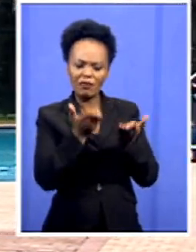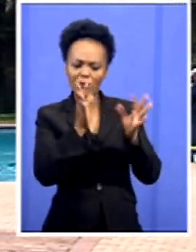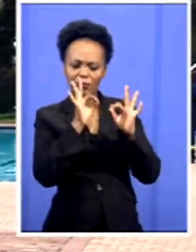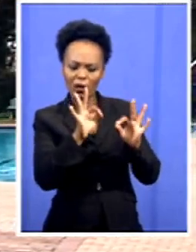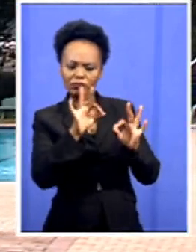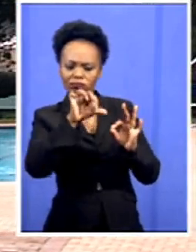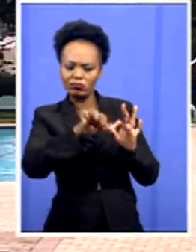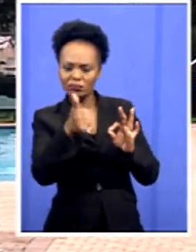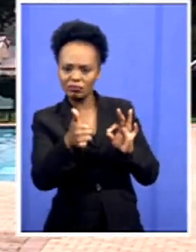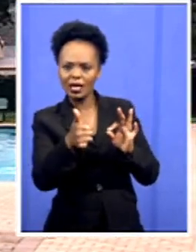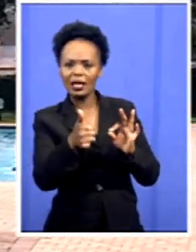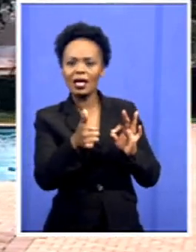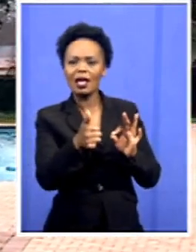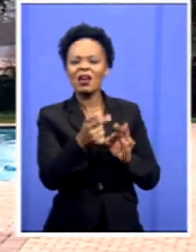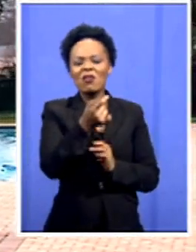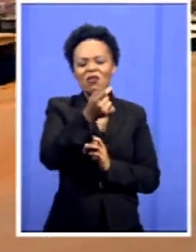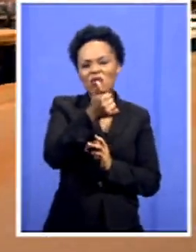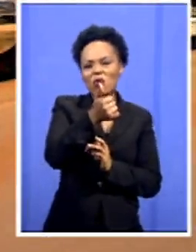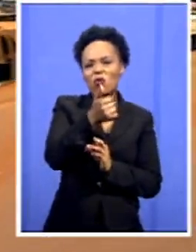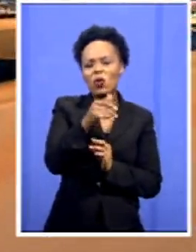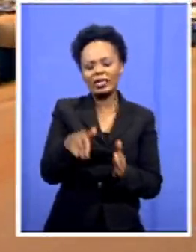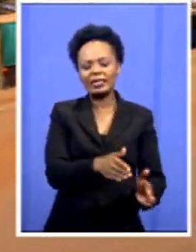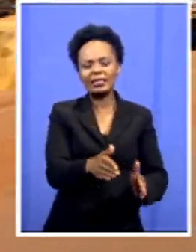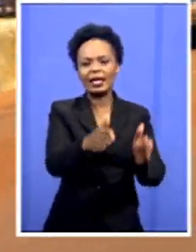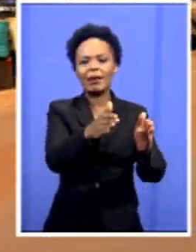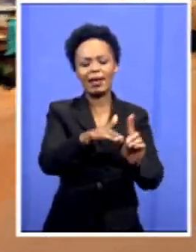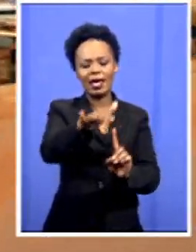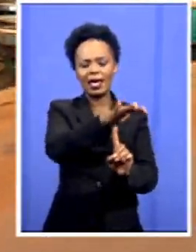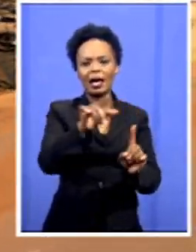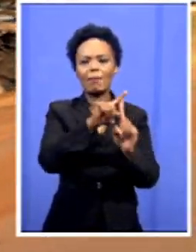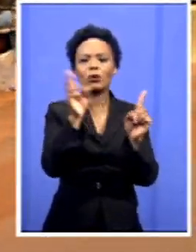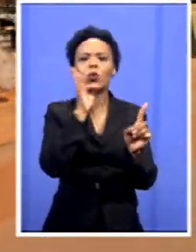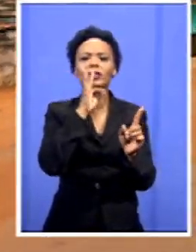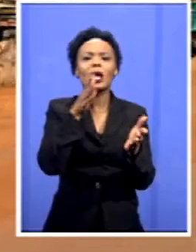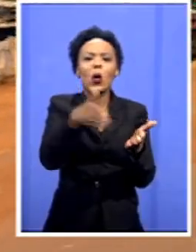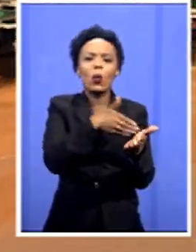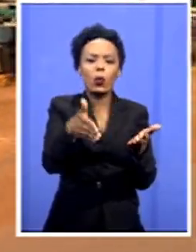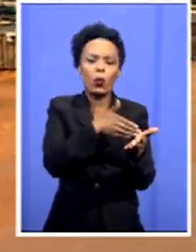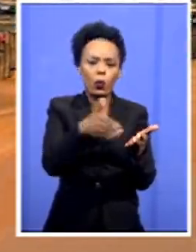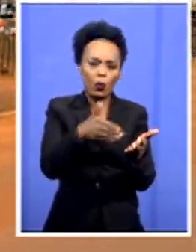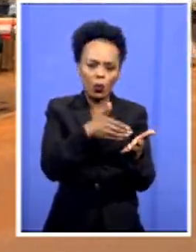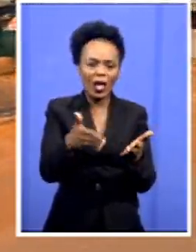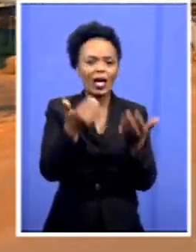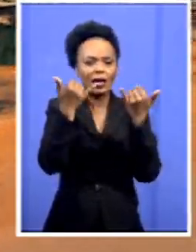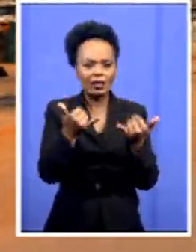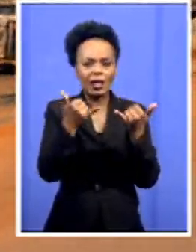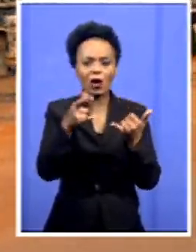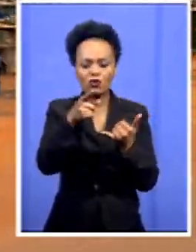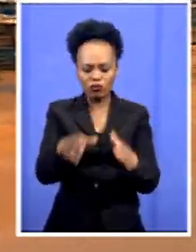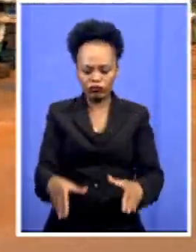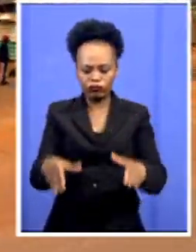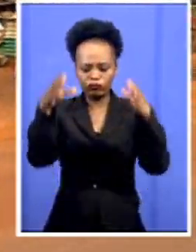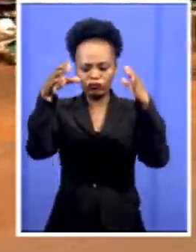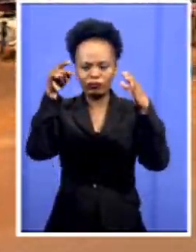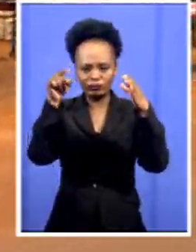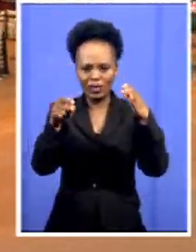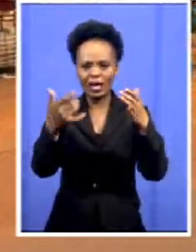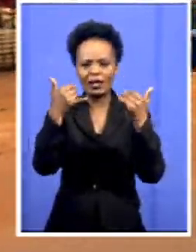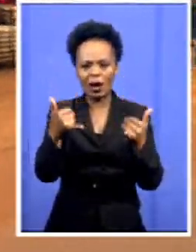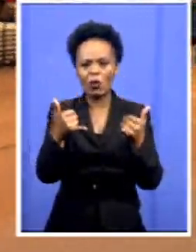a dam, a few dams, in fact, in the area, and yet there was no water. So the fact that there's a substation does not